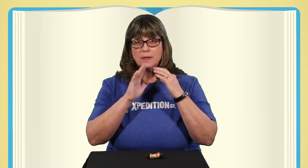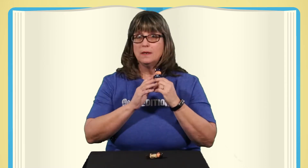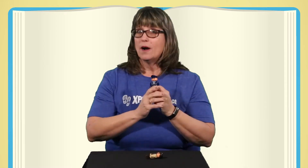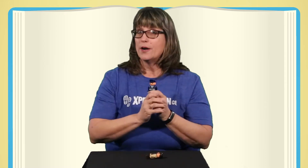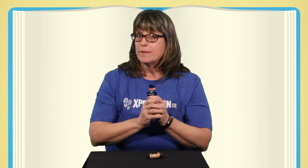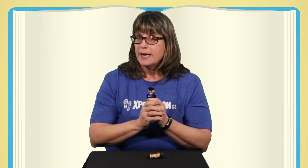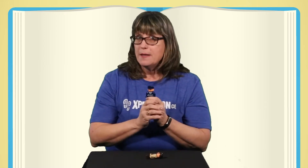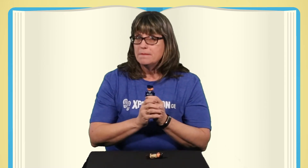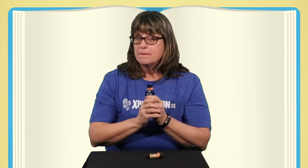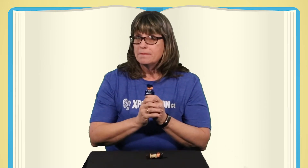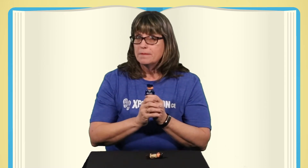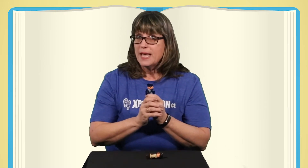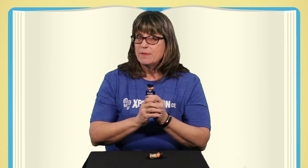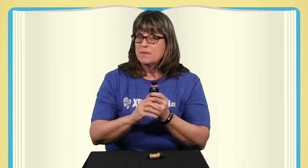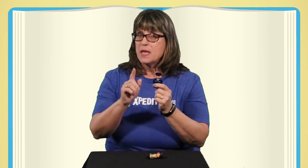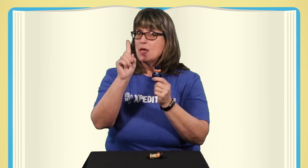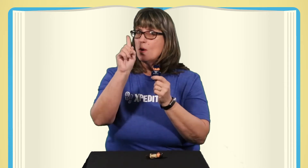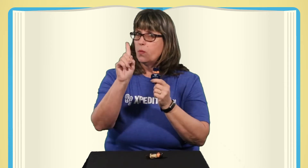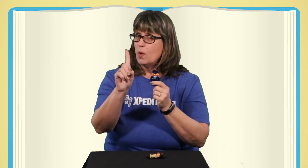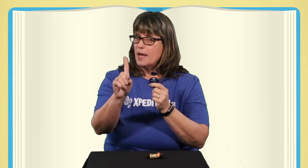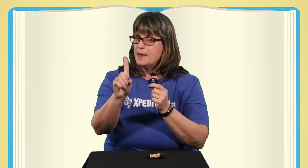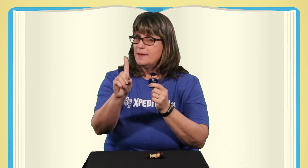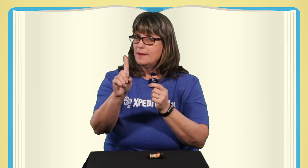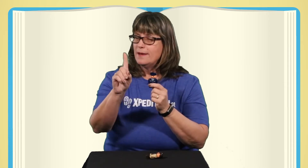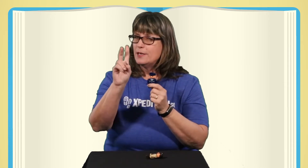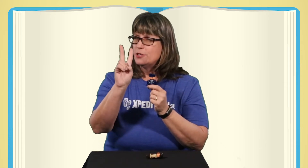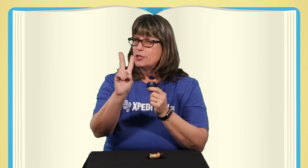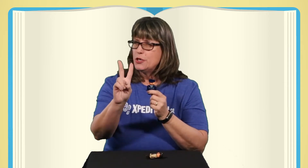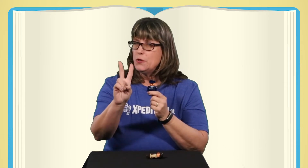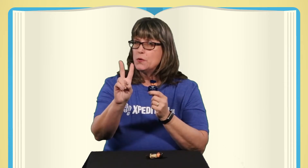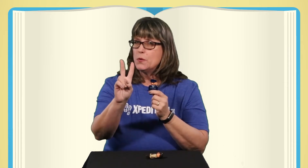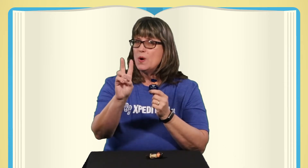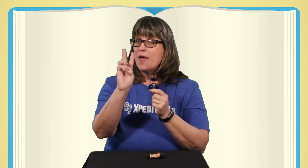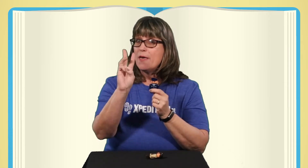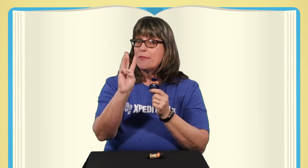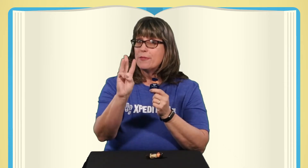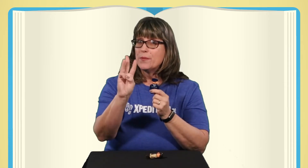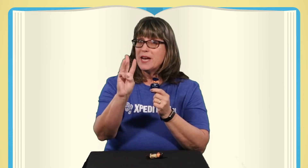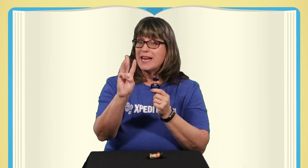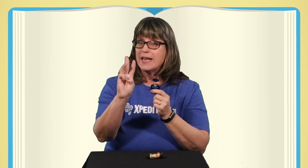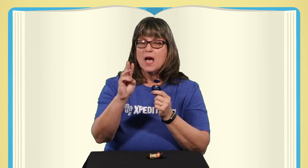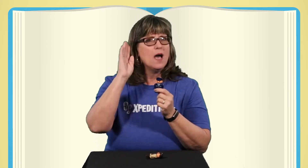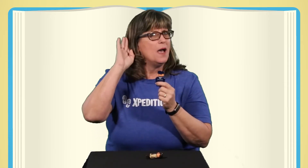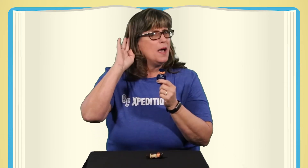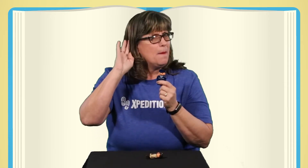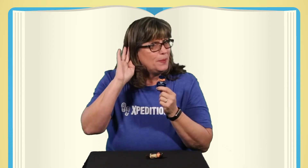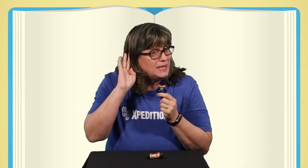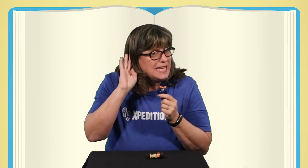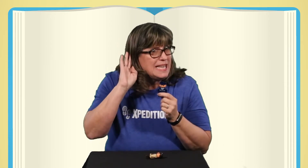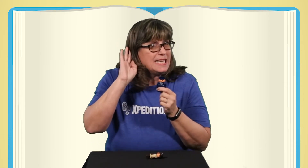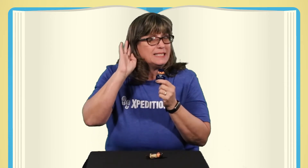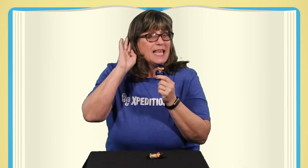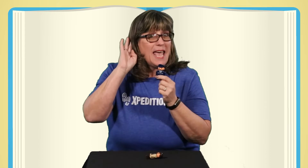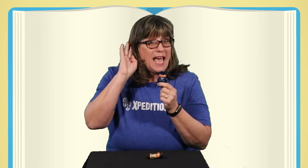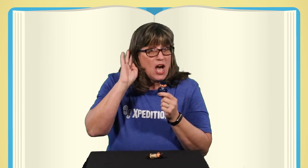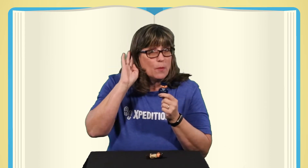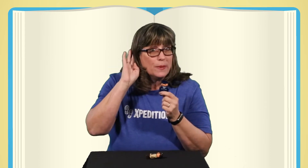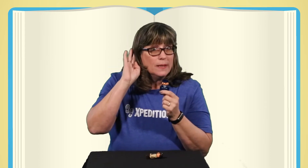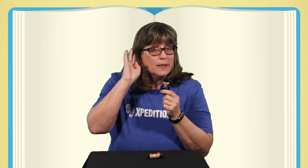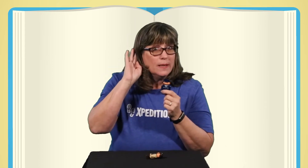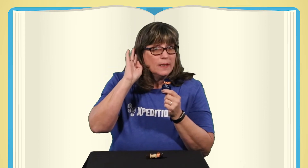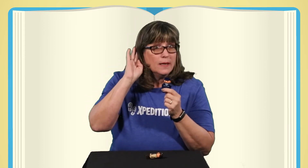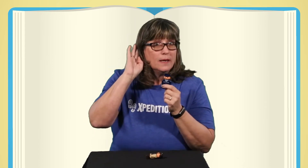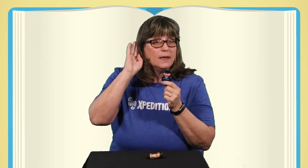help!" Are you ready? Count with me. One, two, three. Please